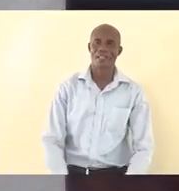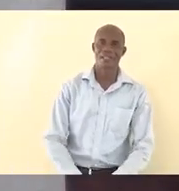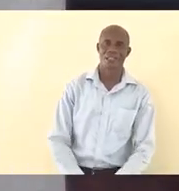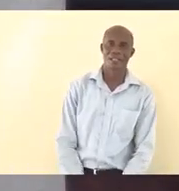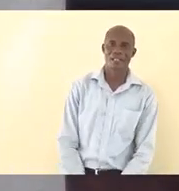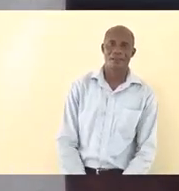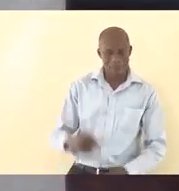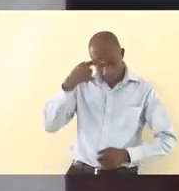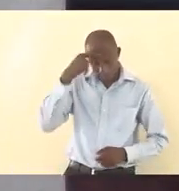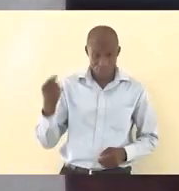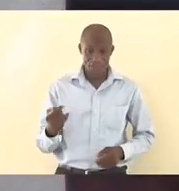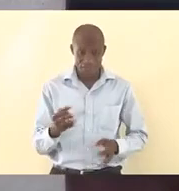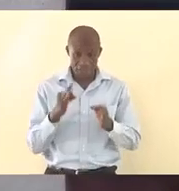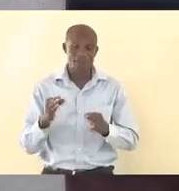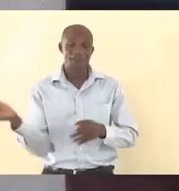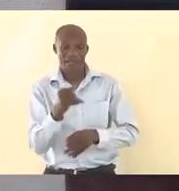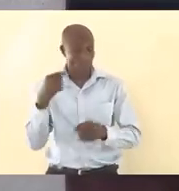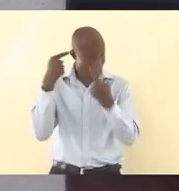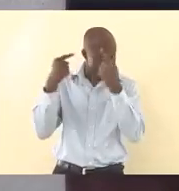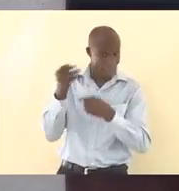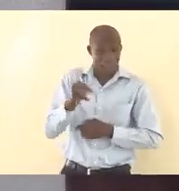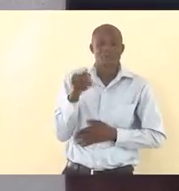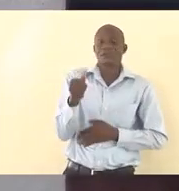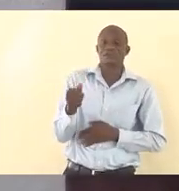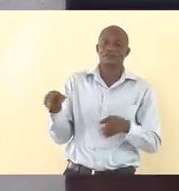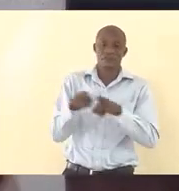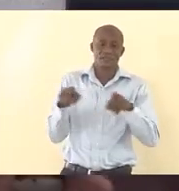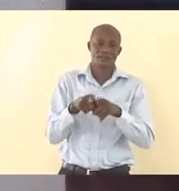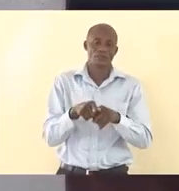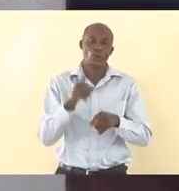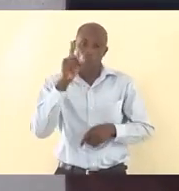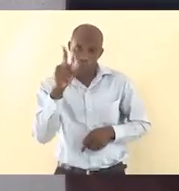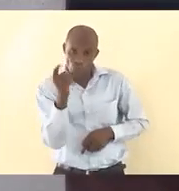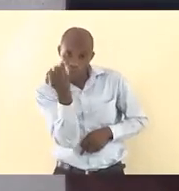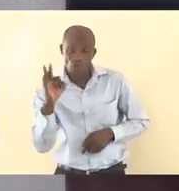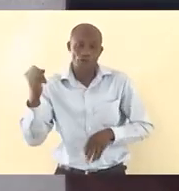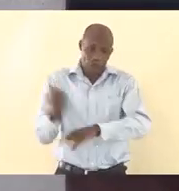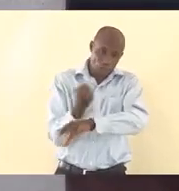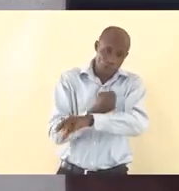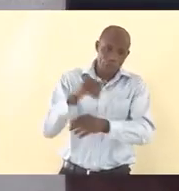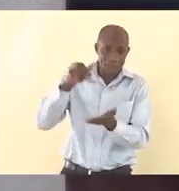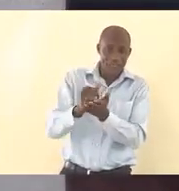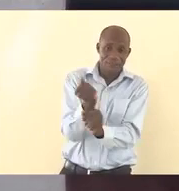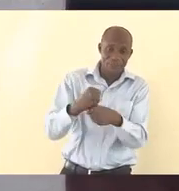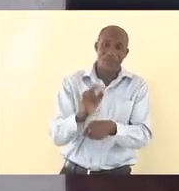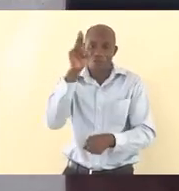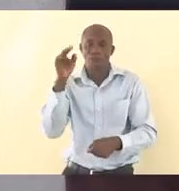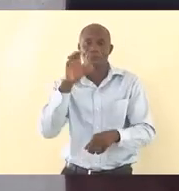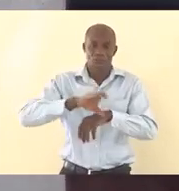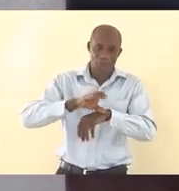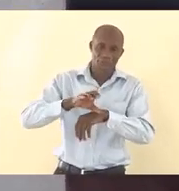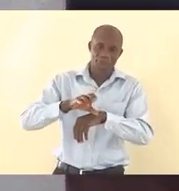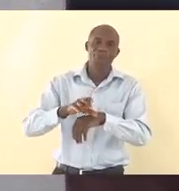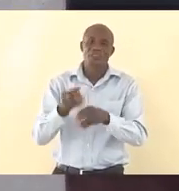Because if they consider themselves as one of the stones that make up the church, if they consider that